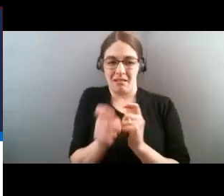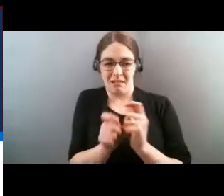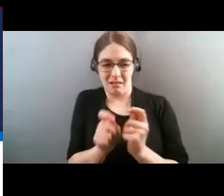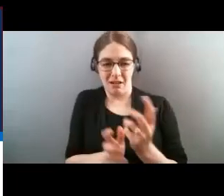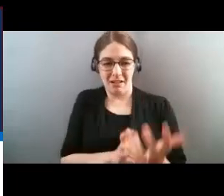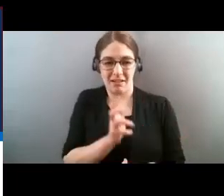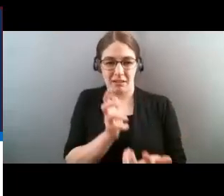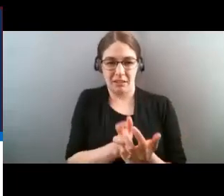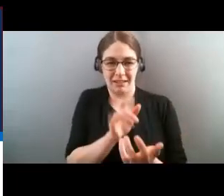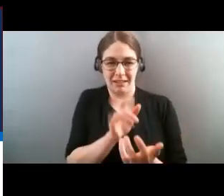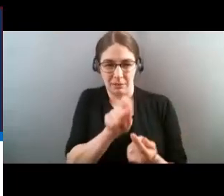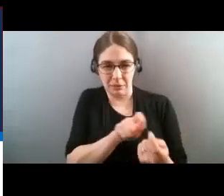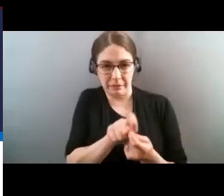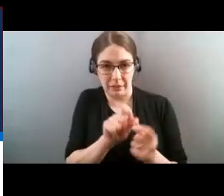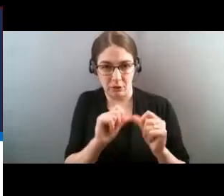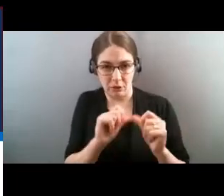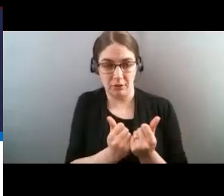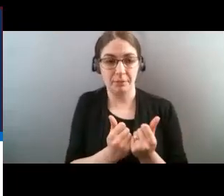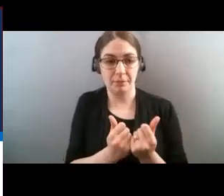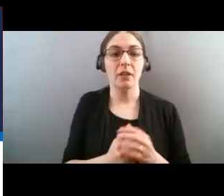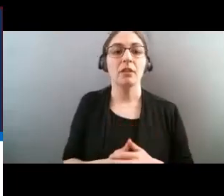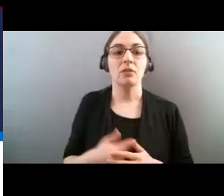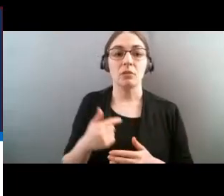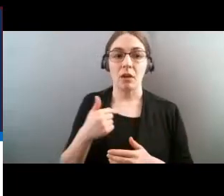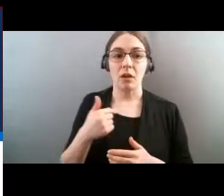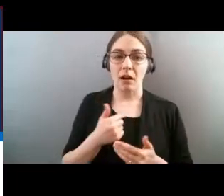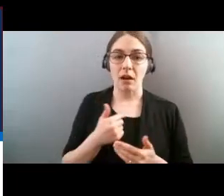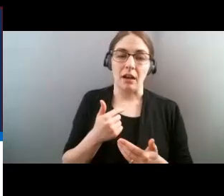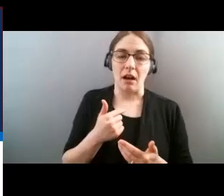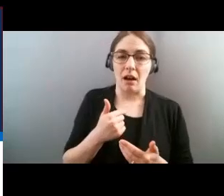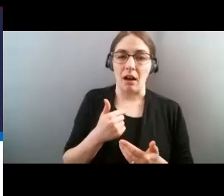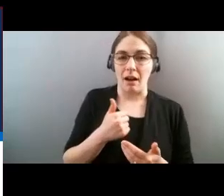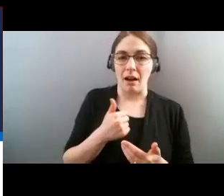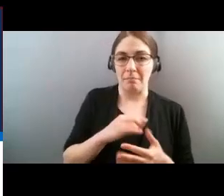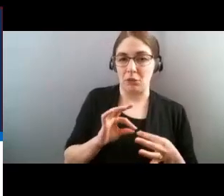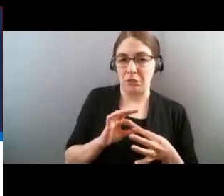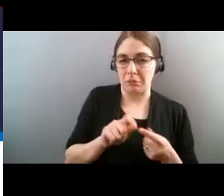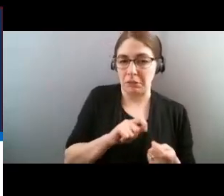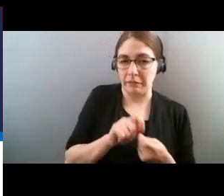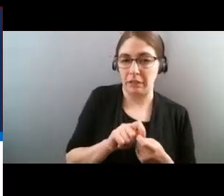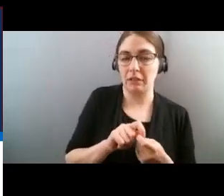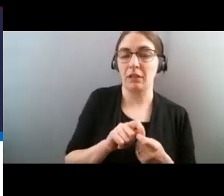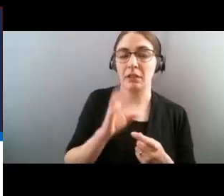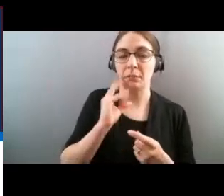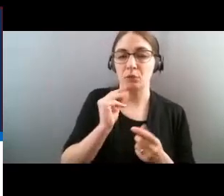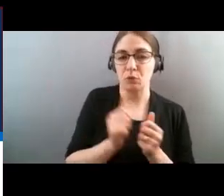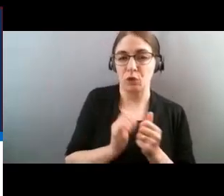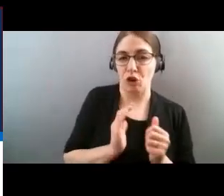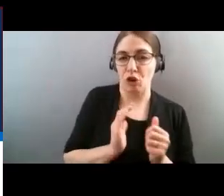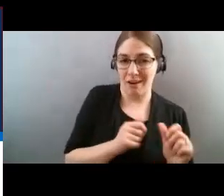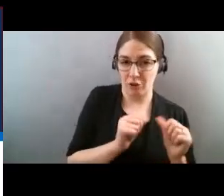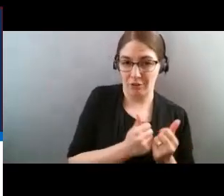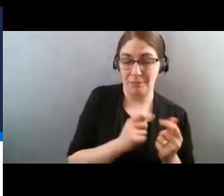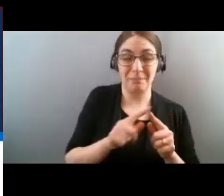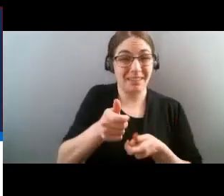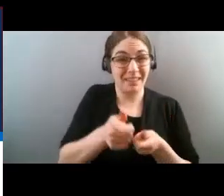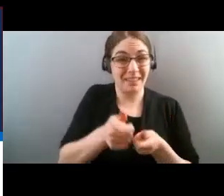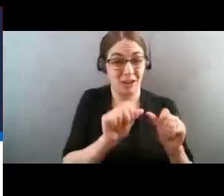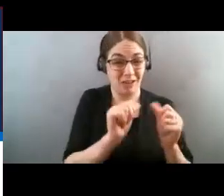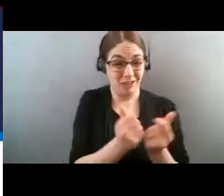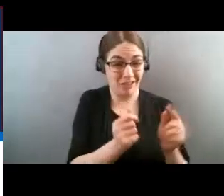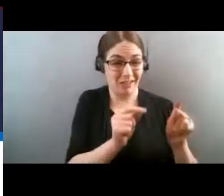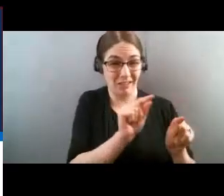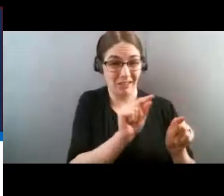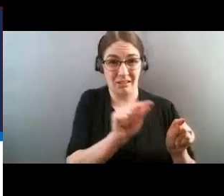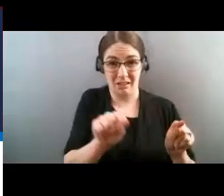it's our particular experience with our agency, but each agency has a different set of of clients